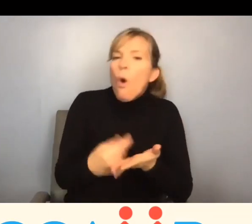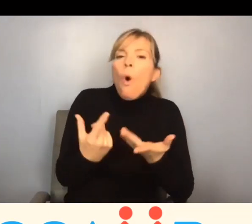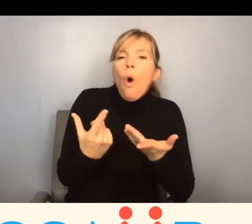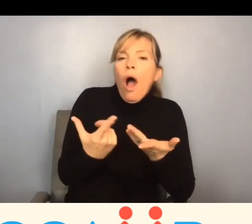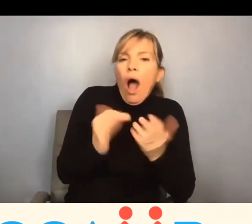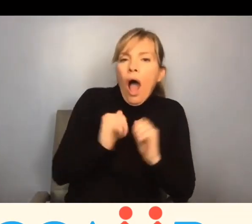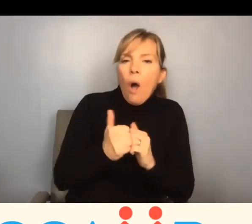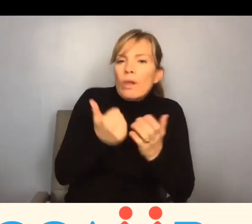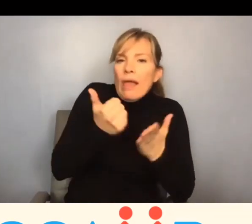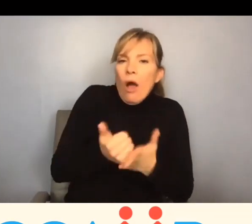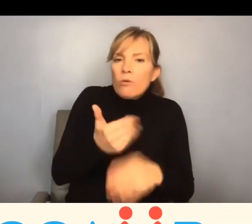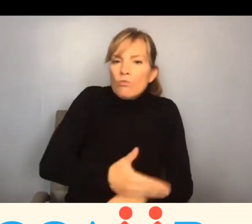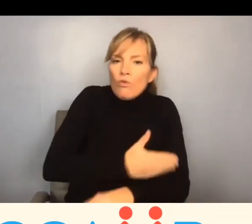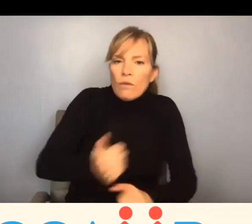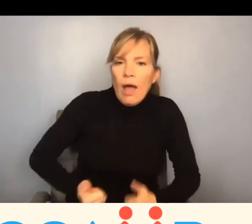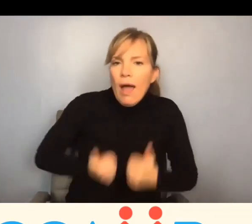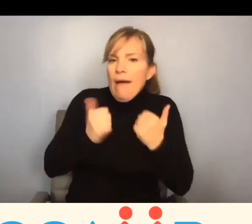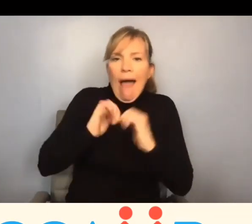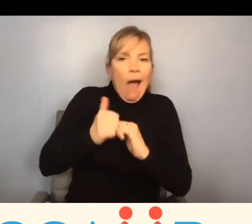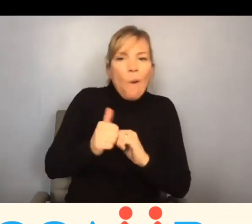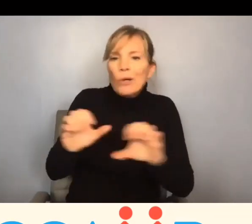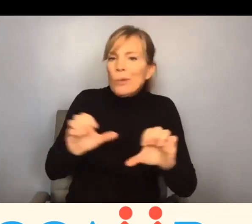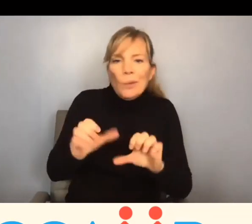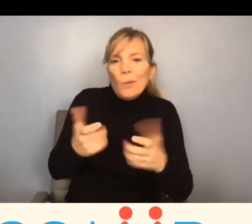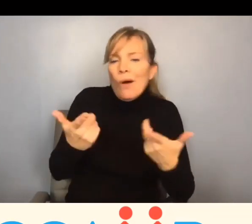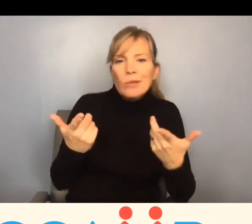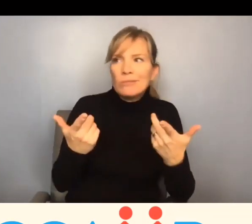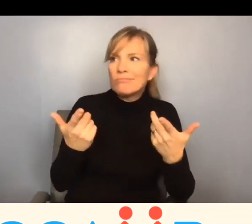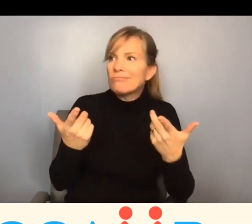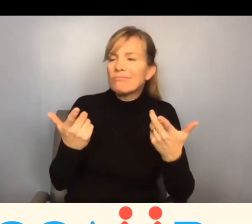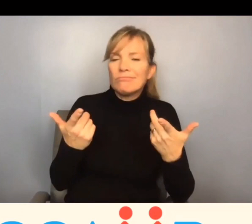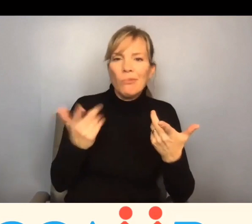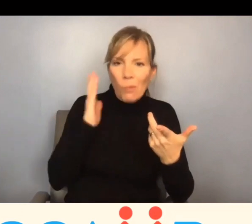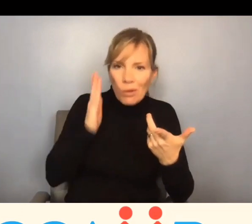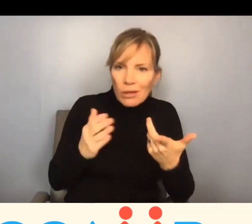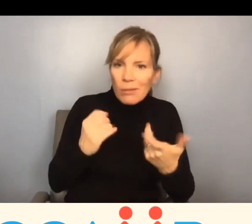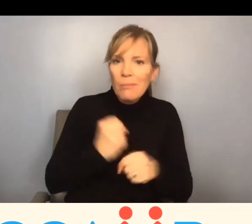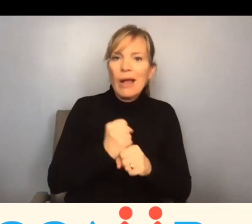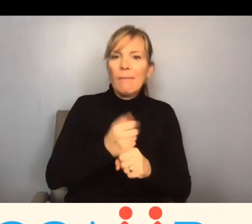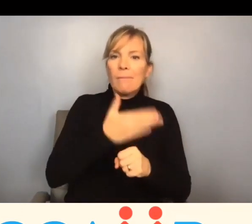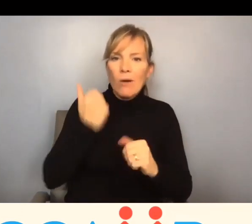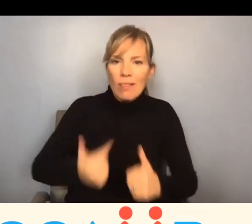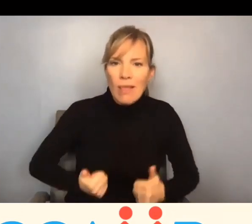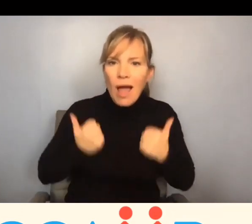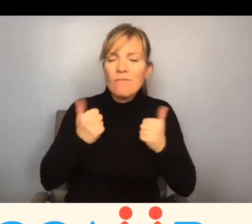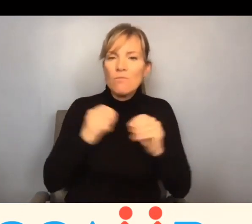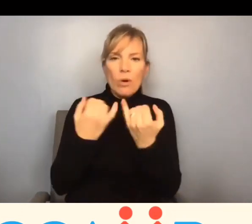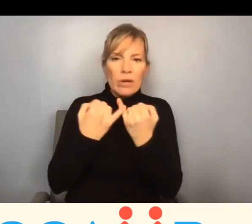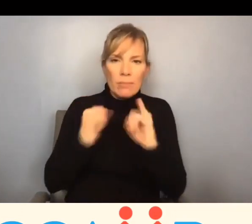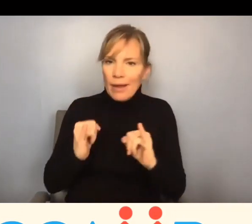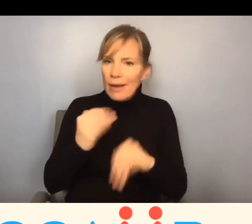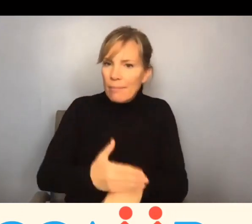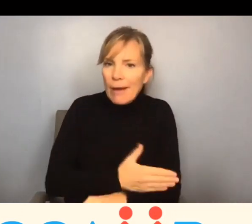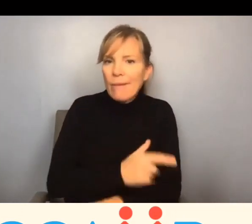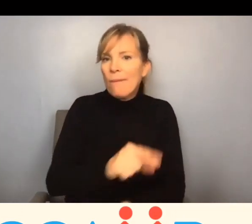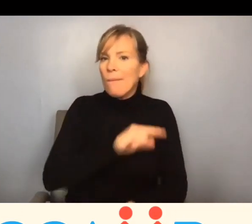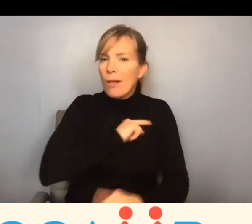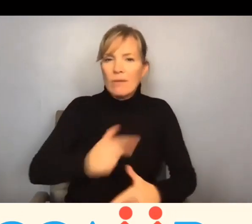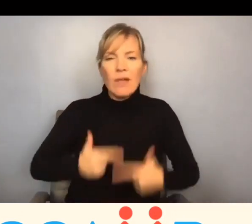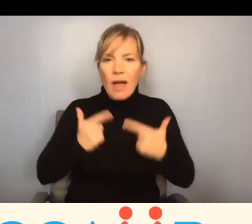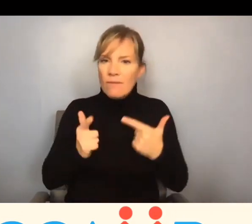these things that we talked about in terms of enhancing, increasing independence, enhancing quality of life